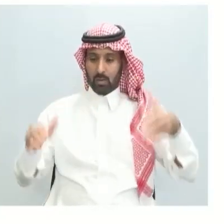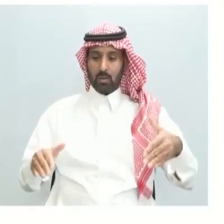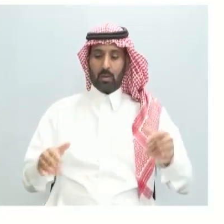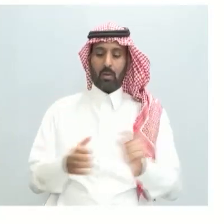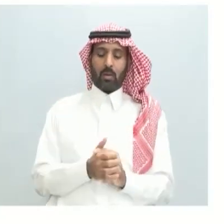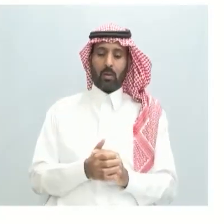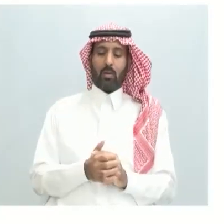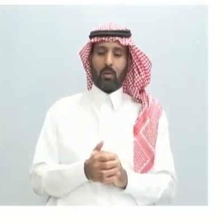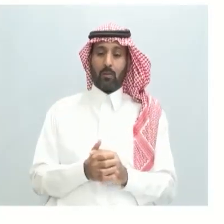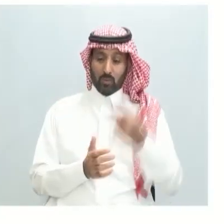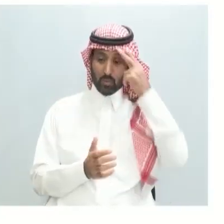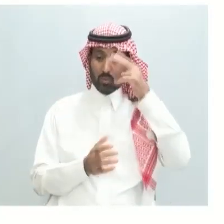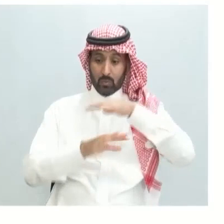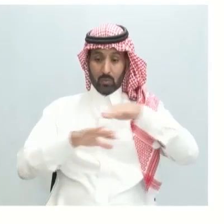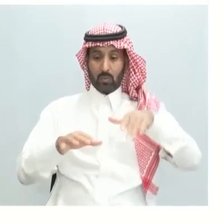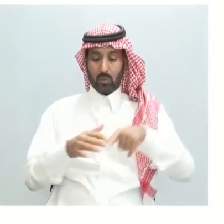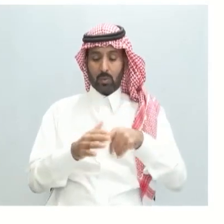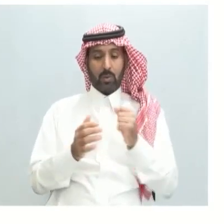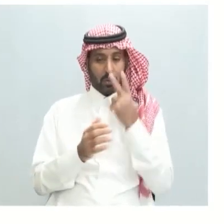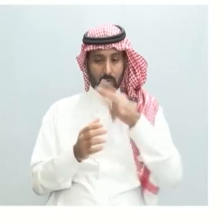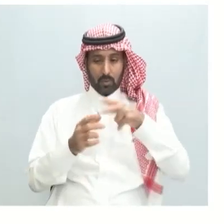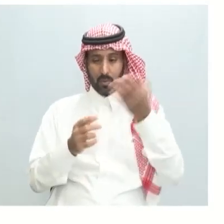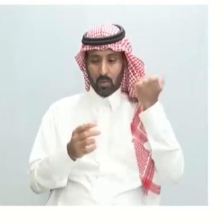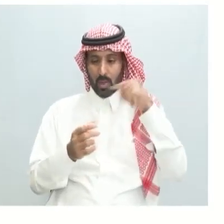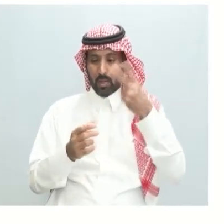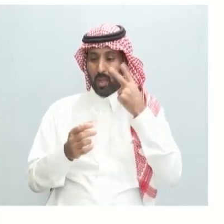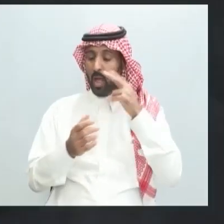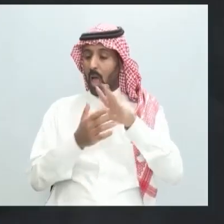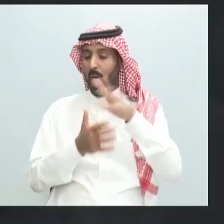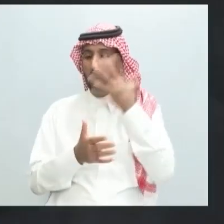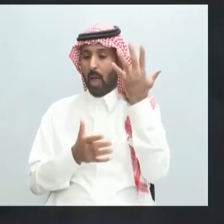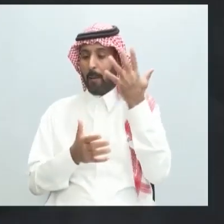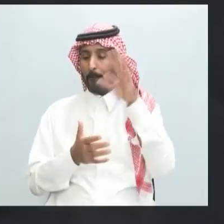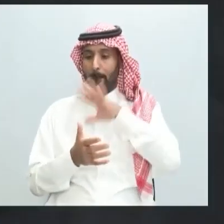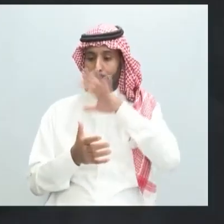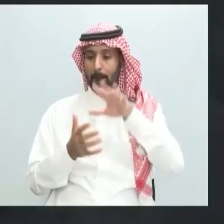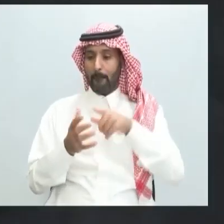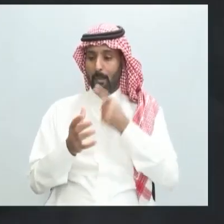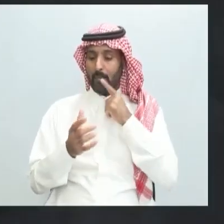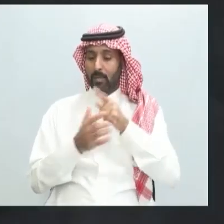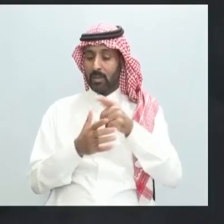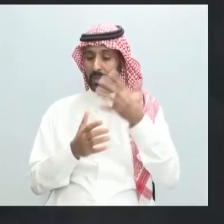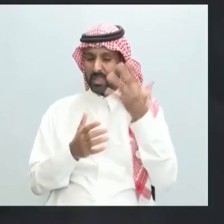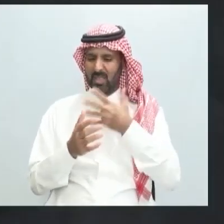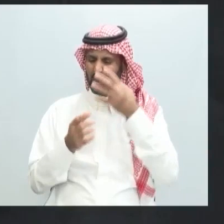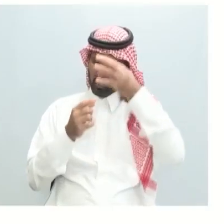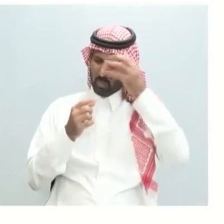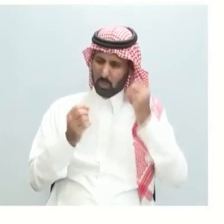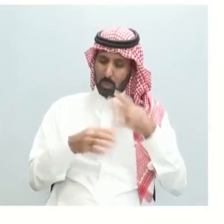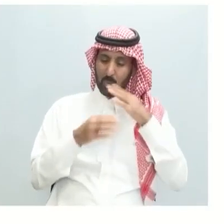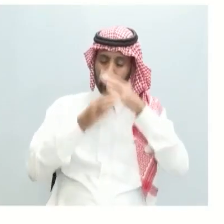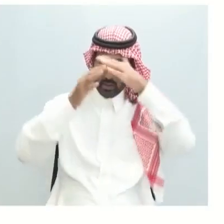one, this house, you can see it in Africa, of course. It's an African hut.